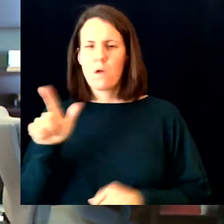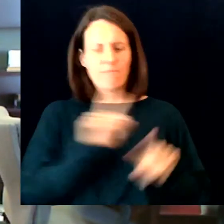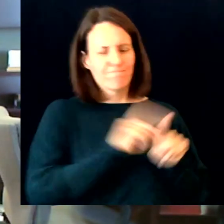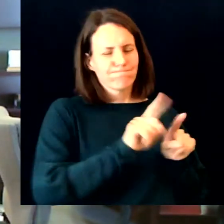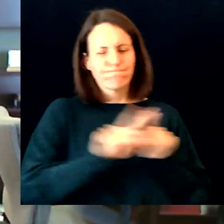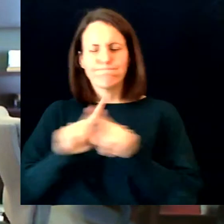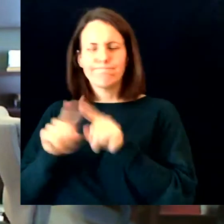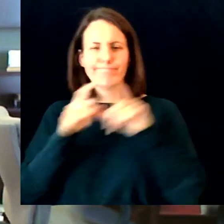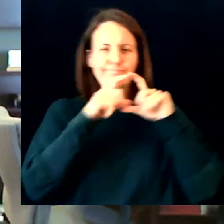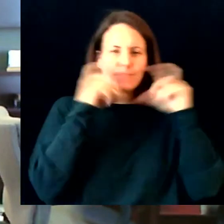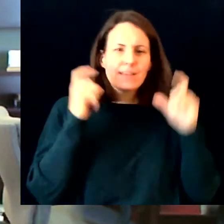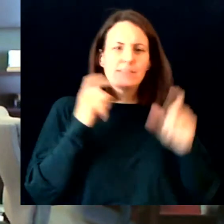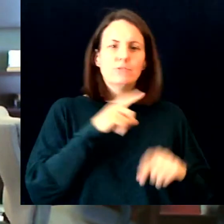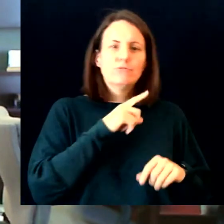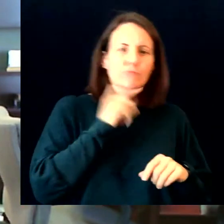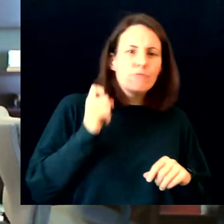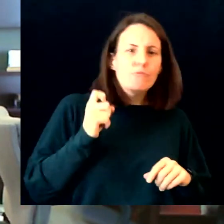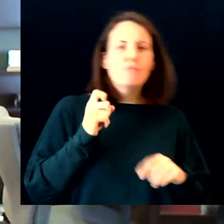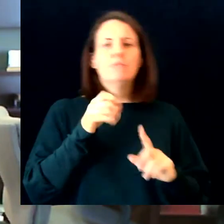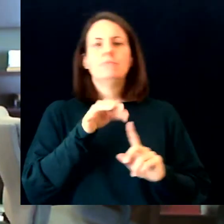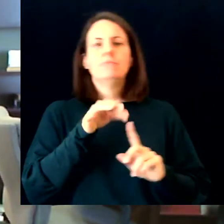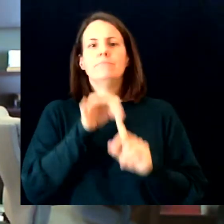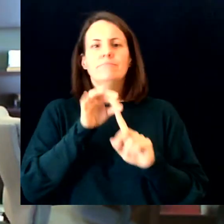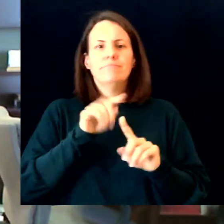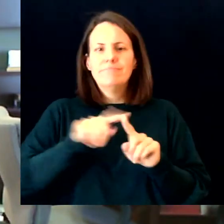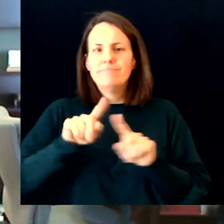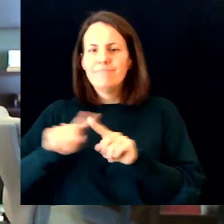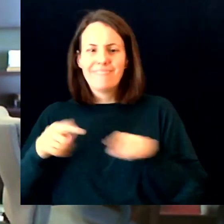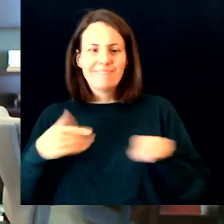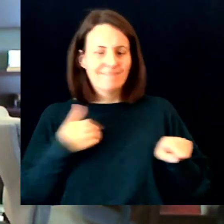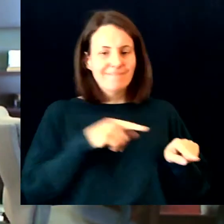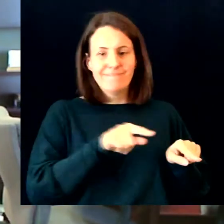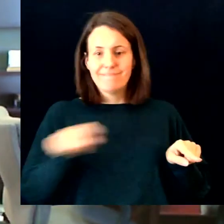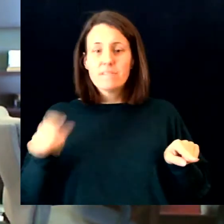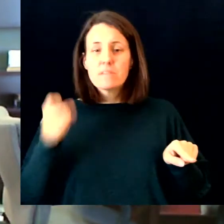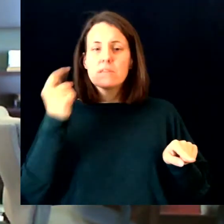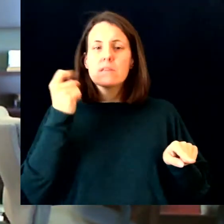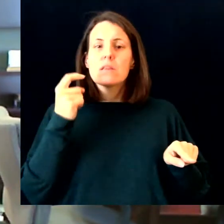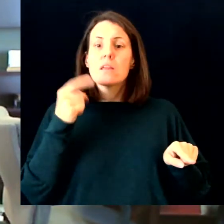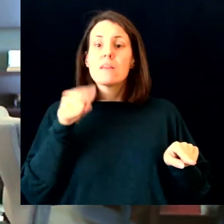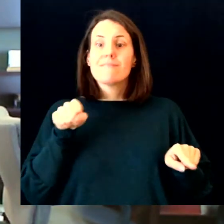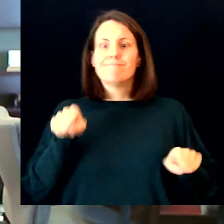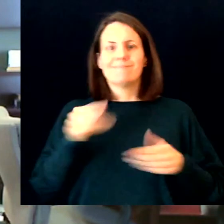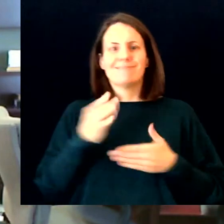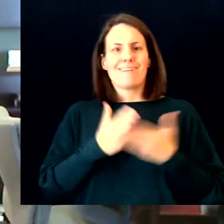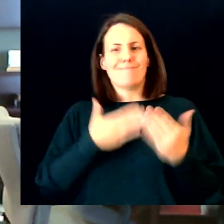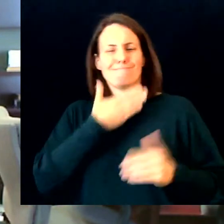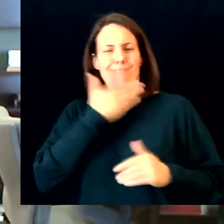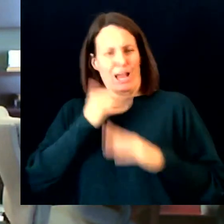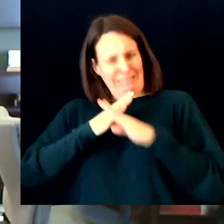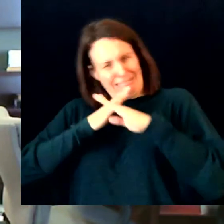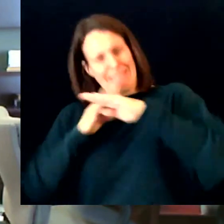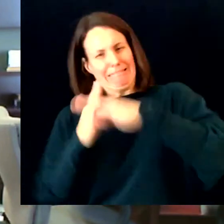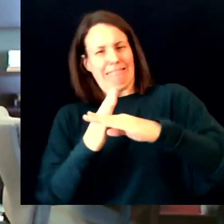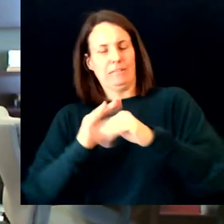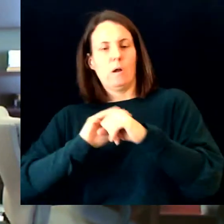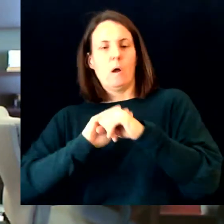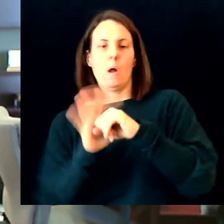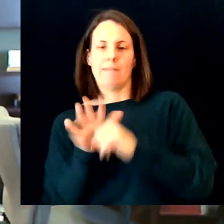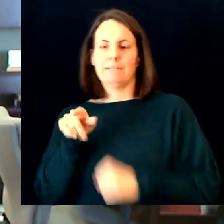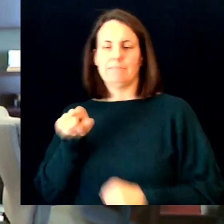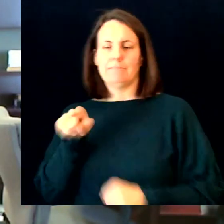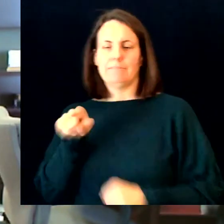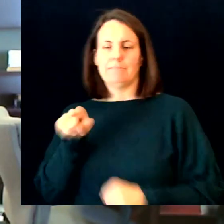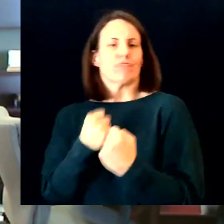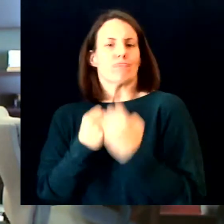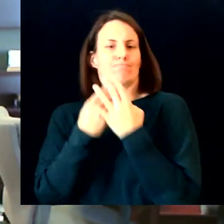protection than others. It is recommended that you wear the most protective mask you can that fits you well and that you